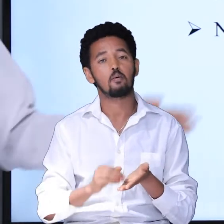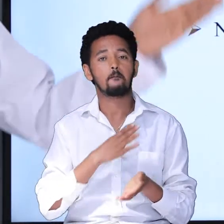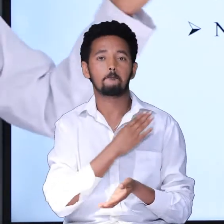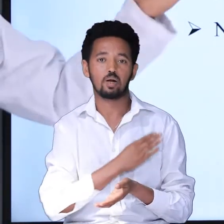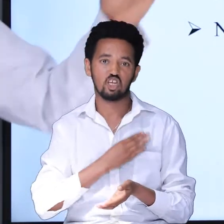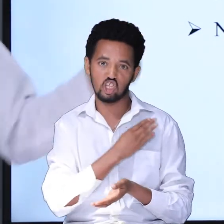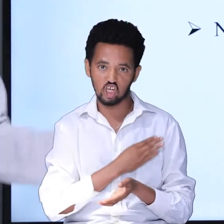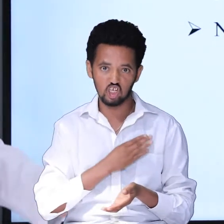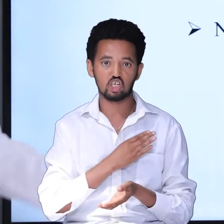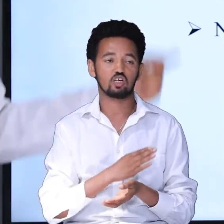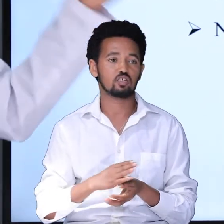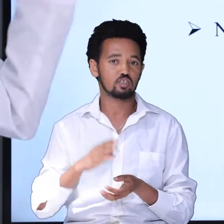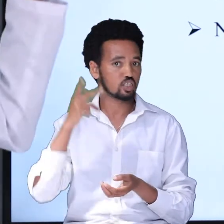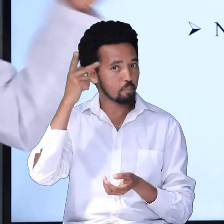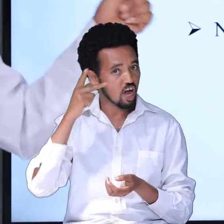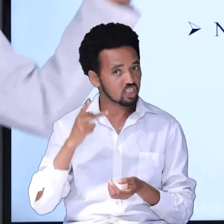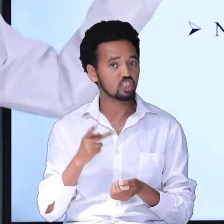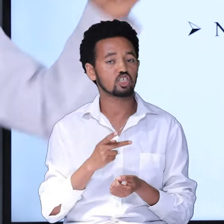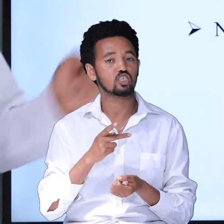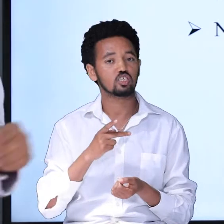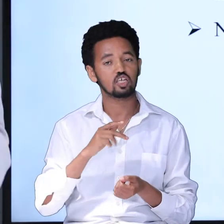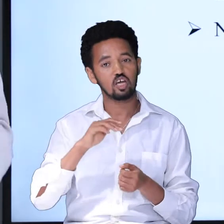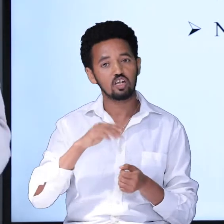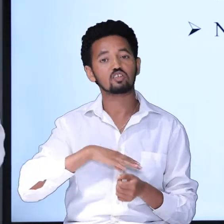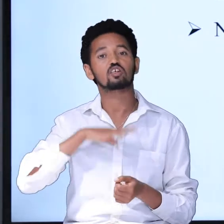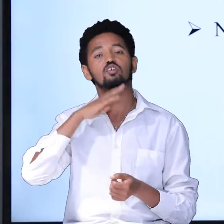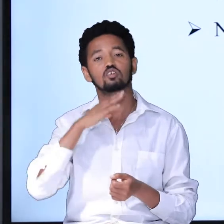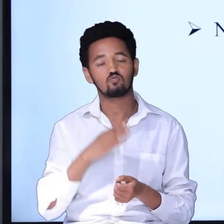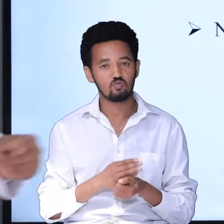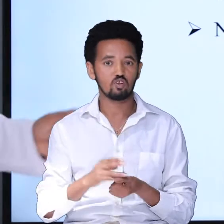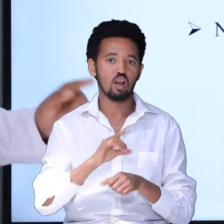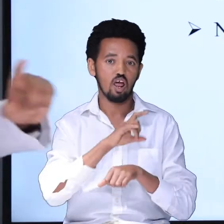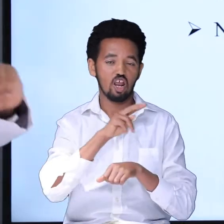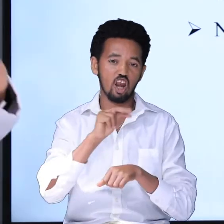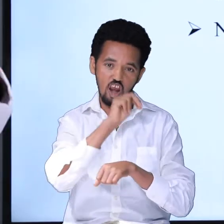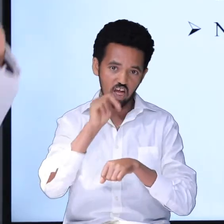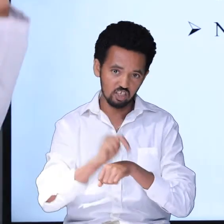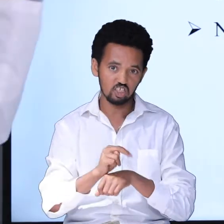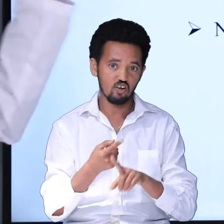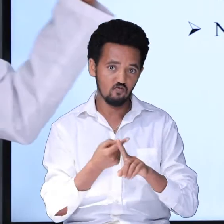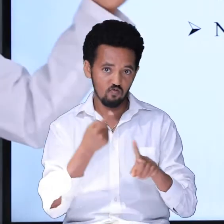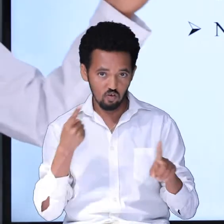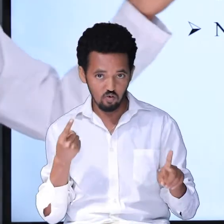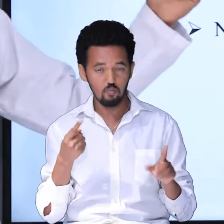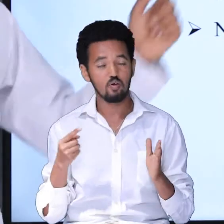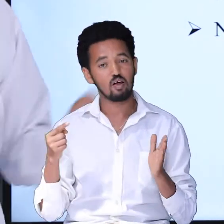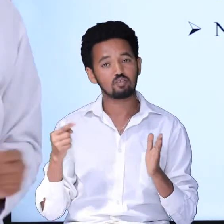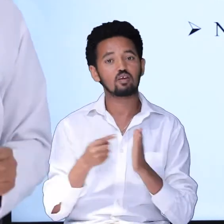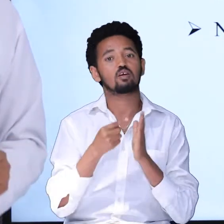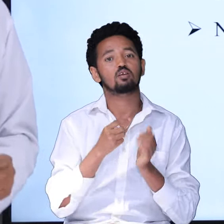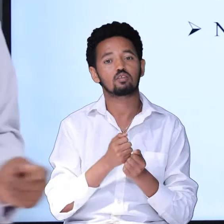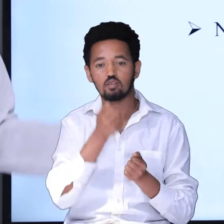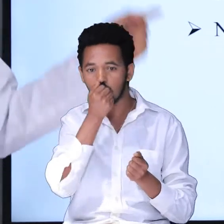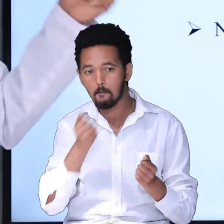British, Spanish, and successfully defeated the National Convention from attacked by the